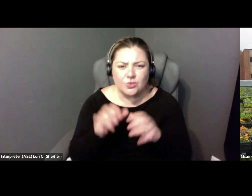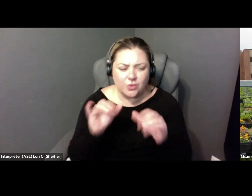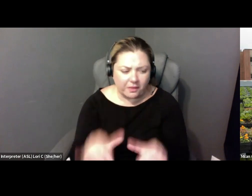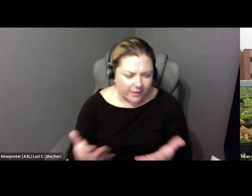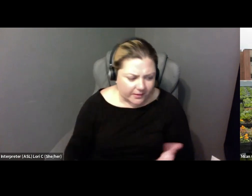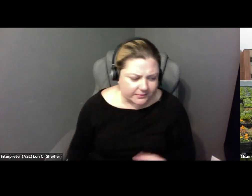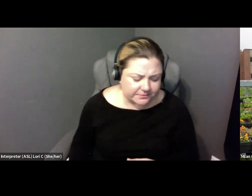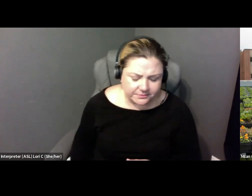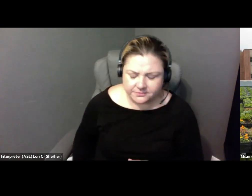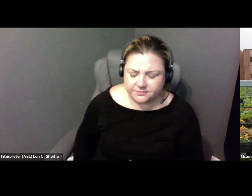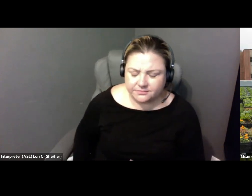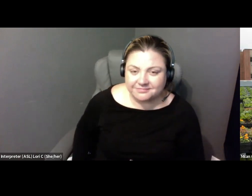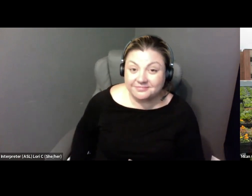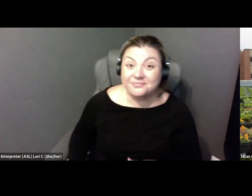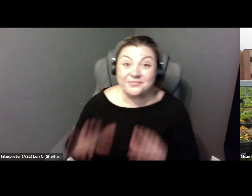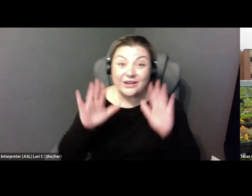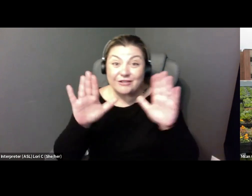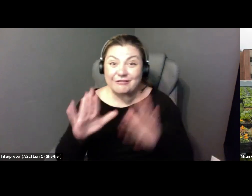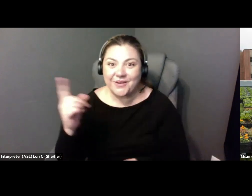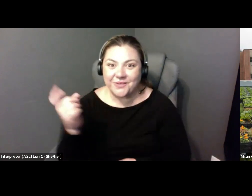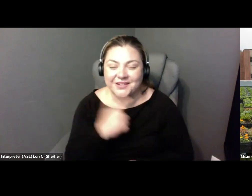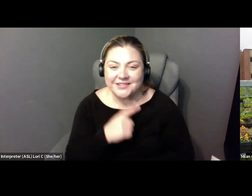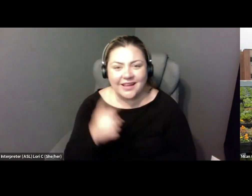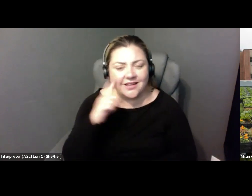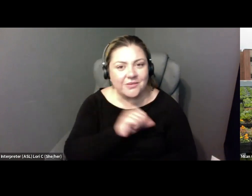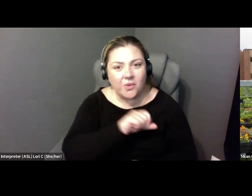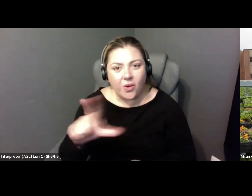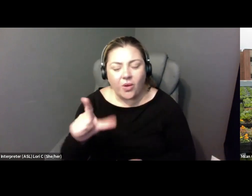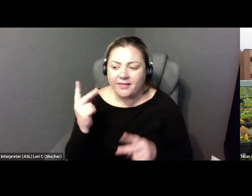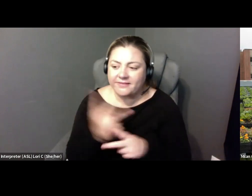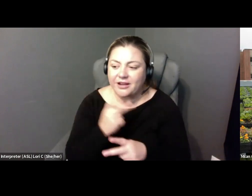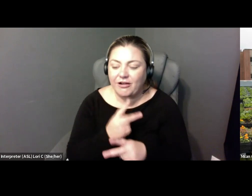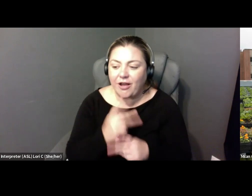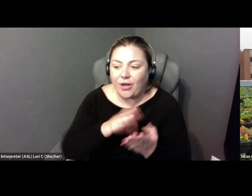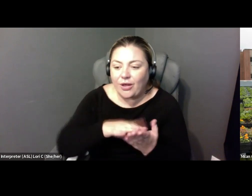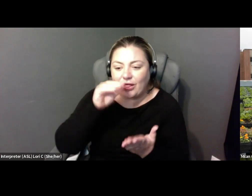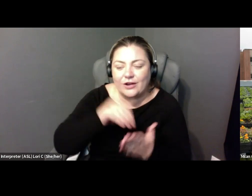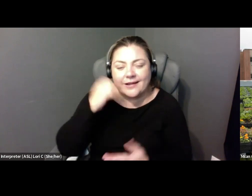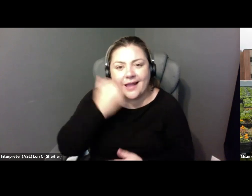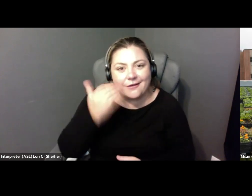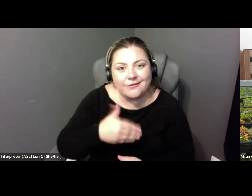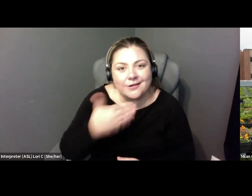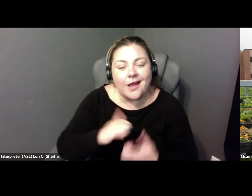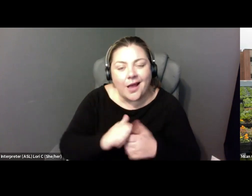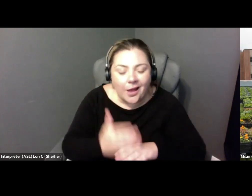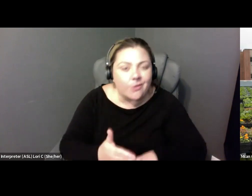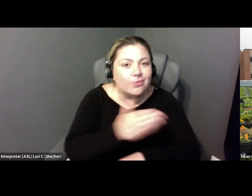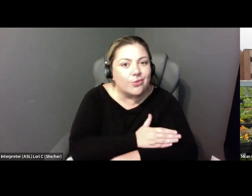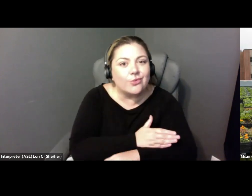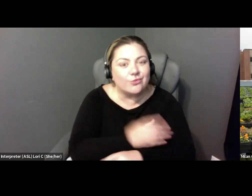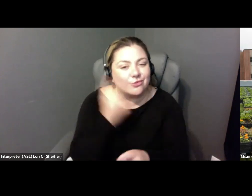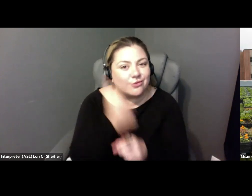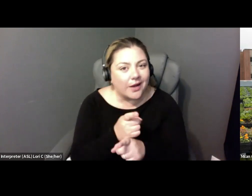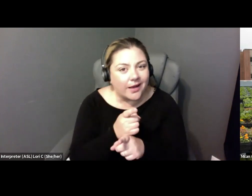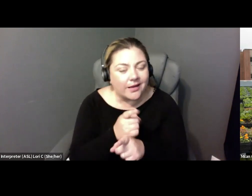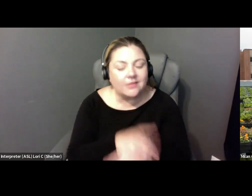that I feel like we're all learning every single day to improve on as well. I think what guides a lot of our work is knowing that the answers